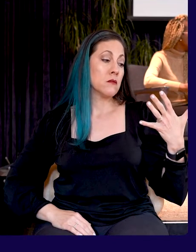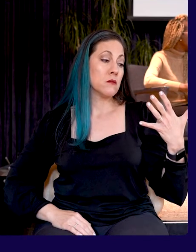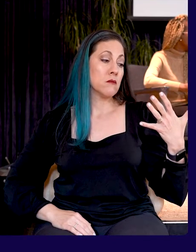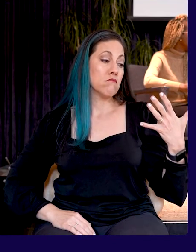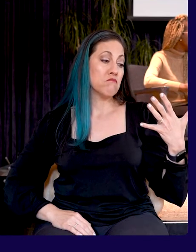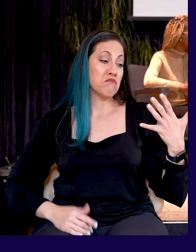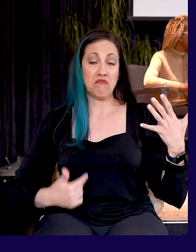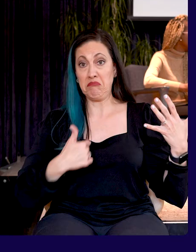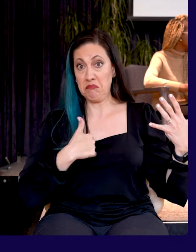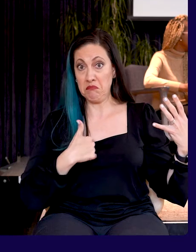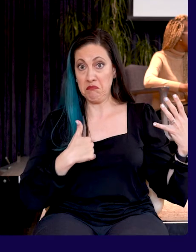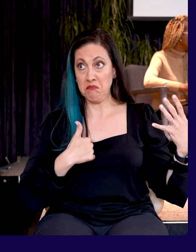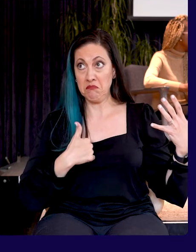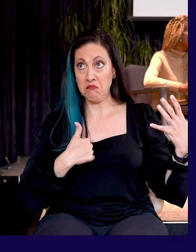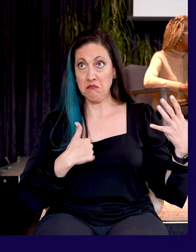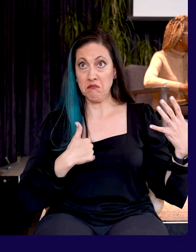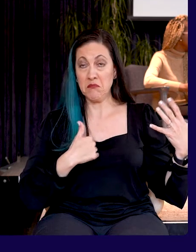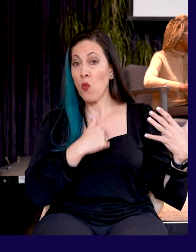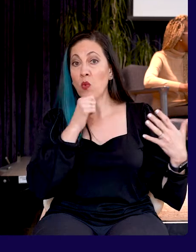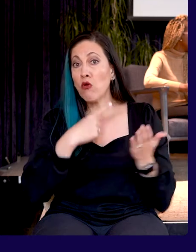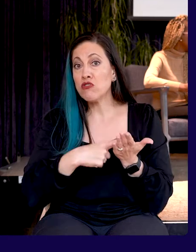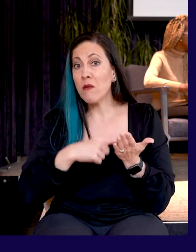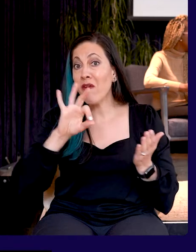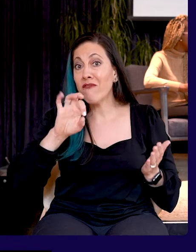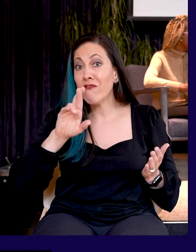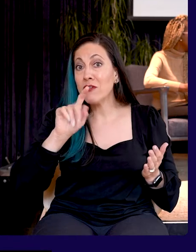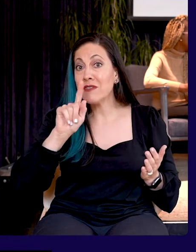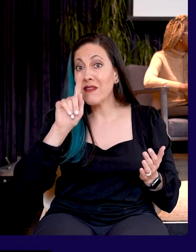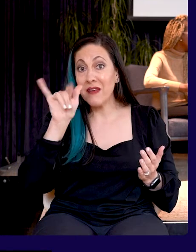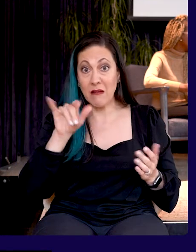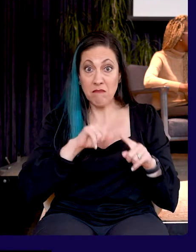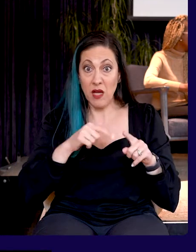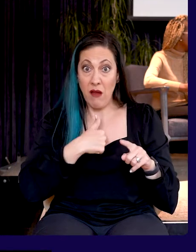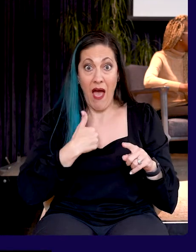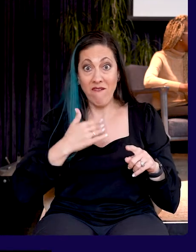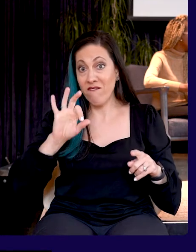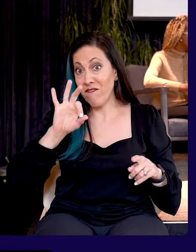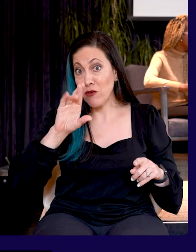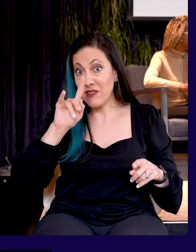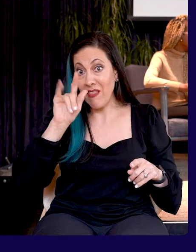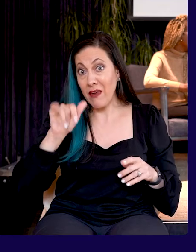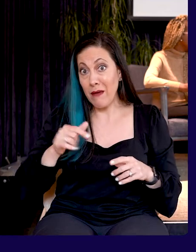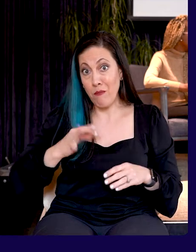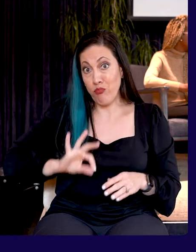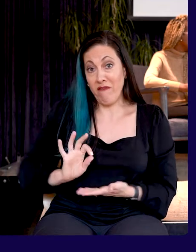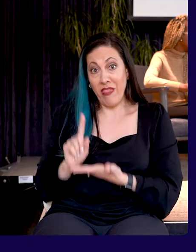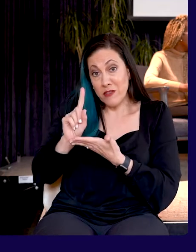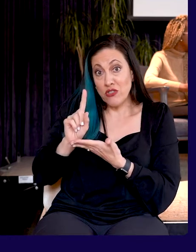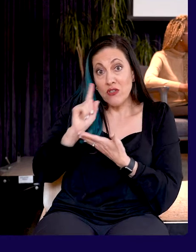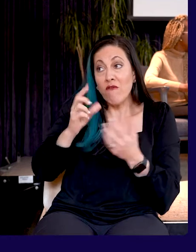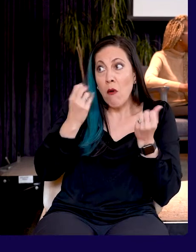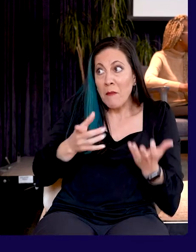also a person who, and we don't talk about fertility privilege, but I have fertility privilege, which for a lot of women